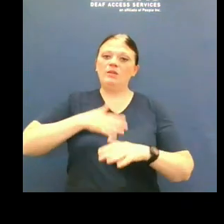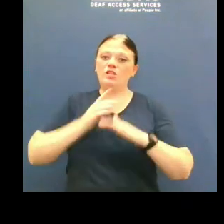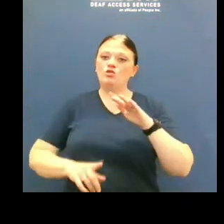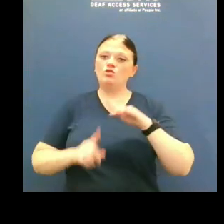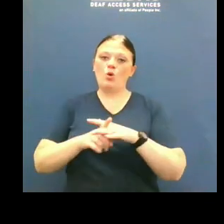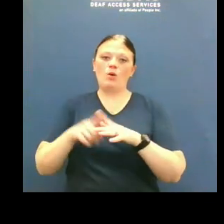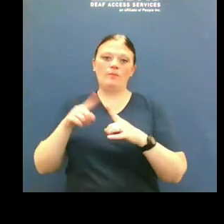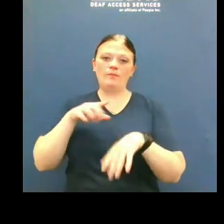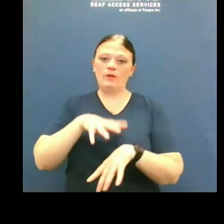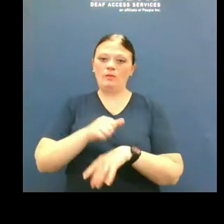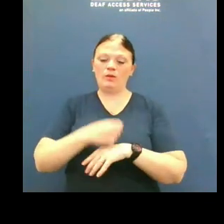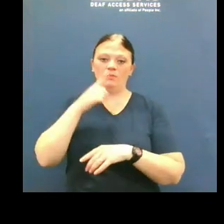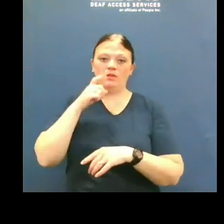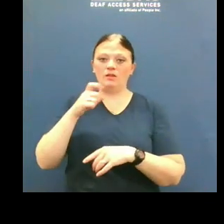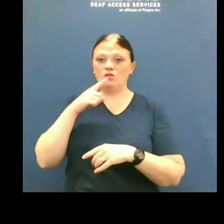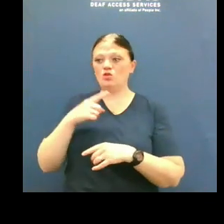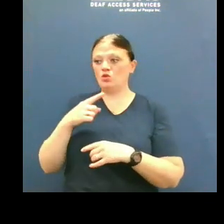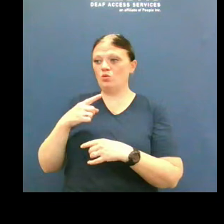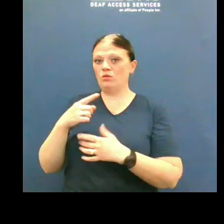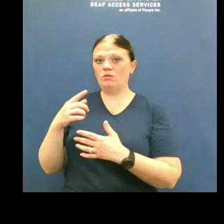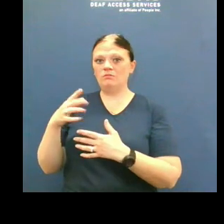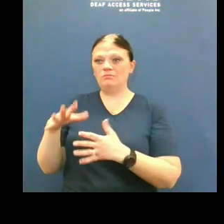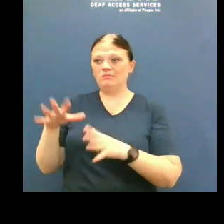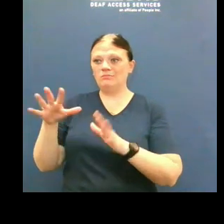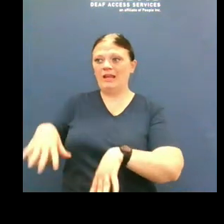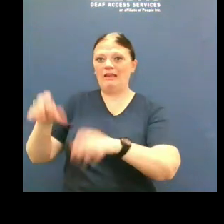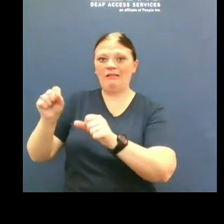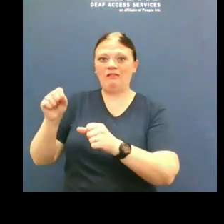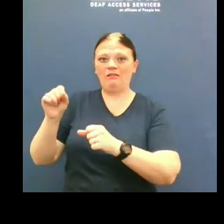your appointment because you're taking the spot of somebody else who